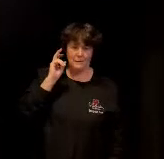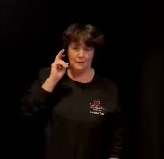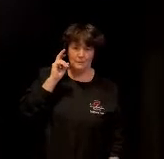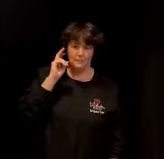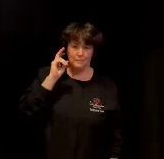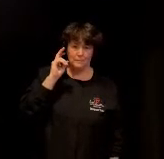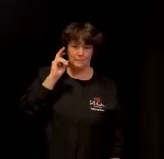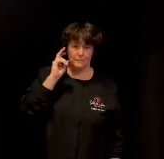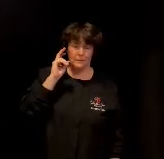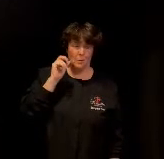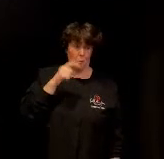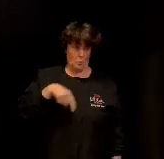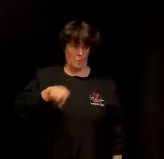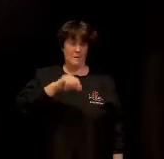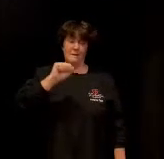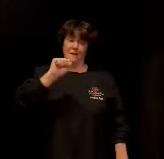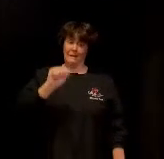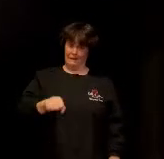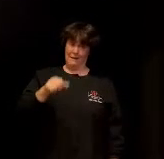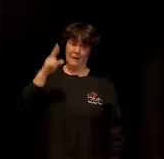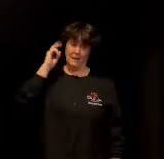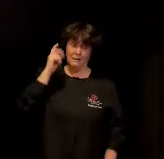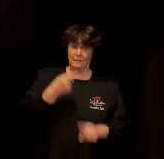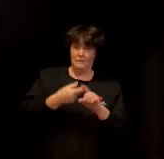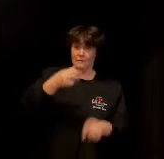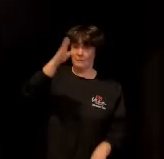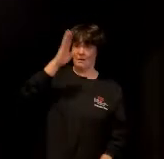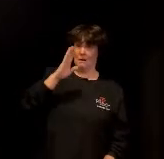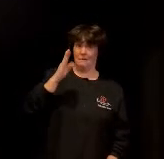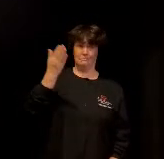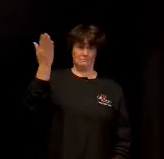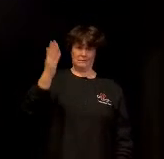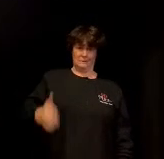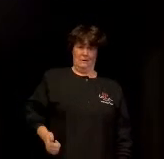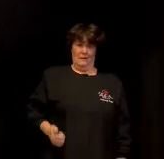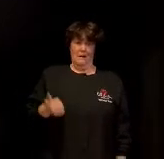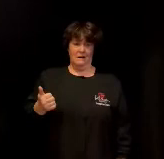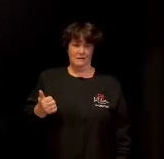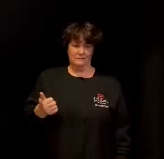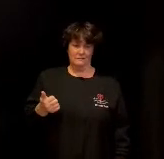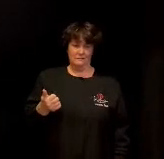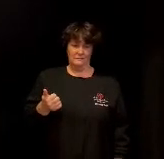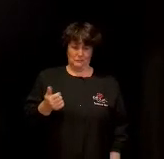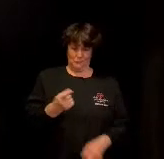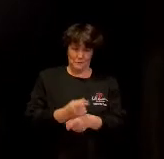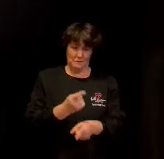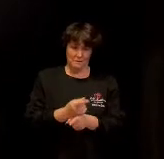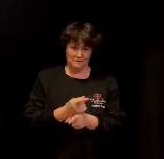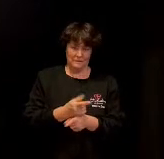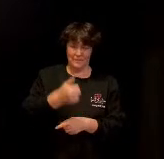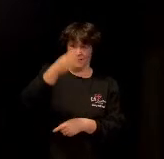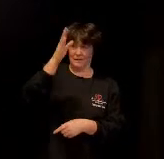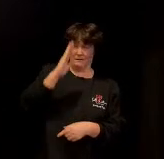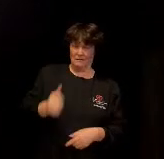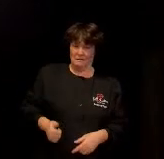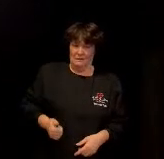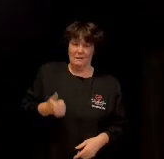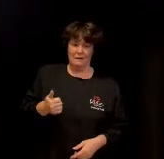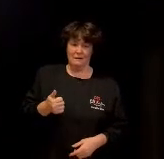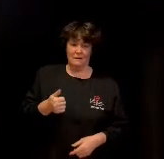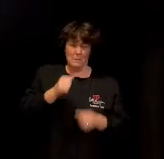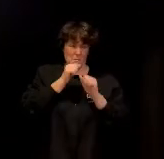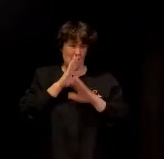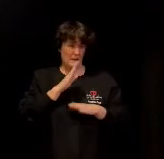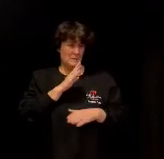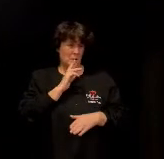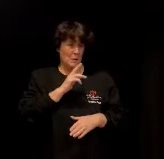We can hear from God. He's alive, right? He's alive, right? Blessed are you.